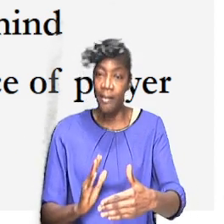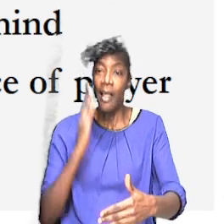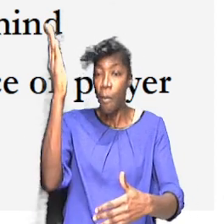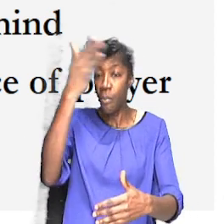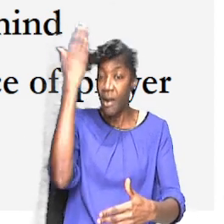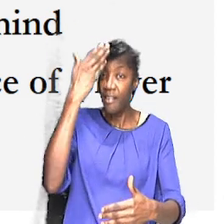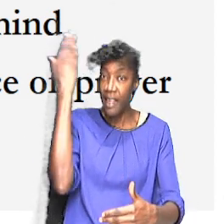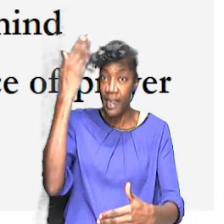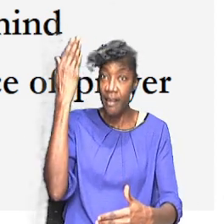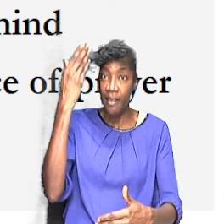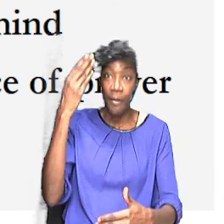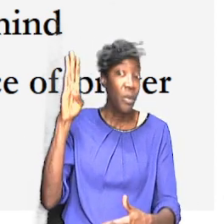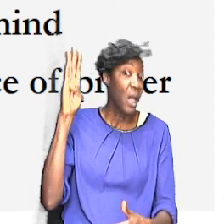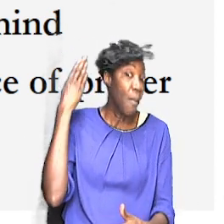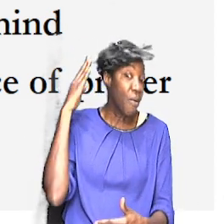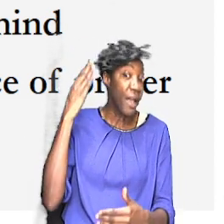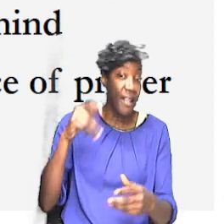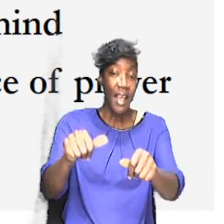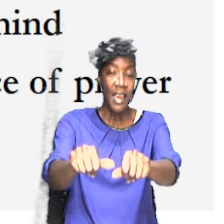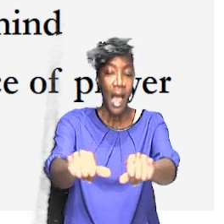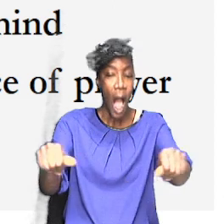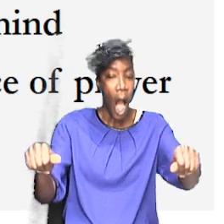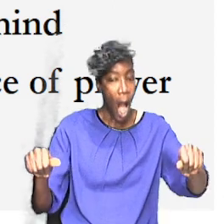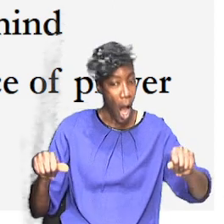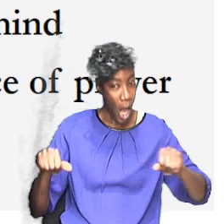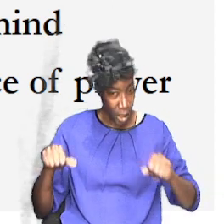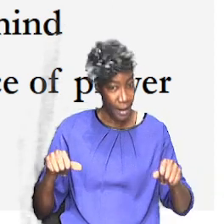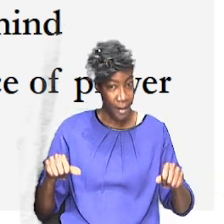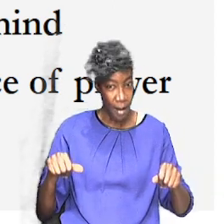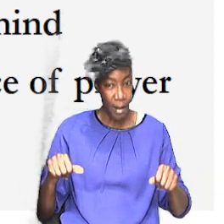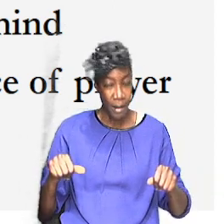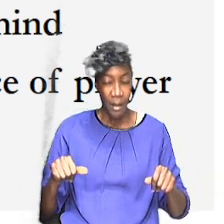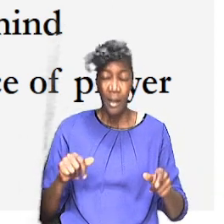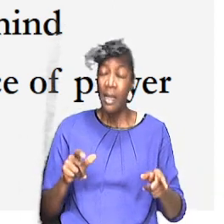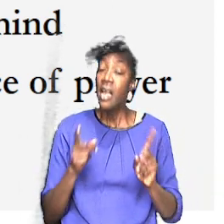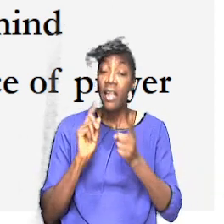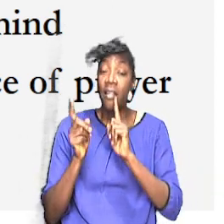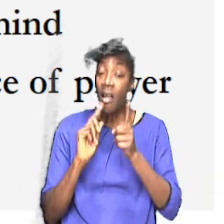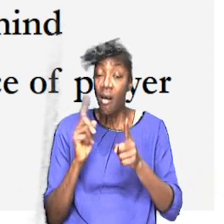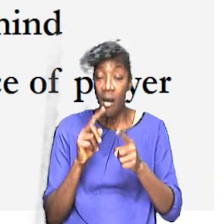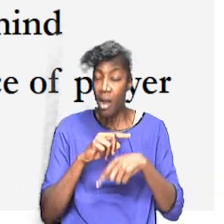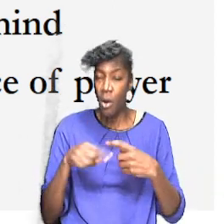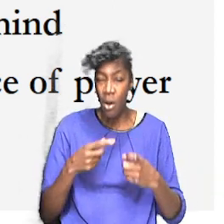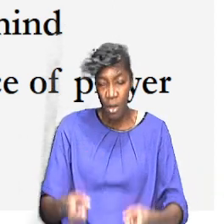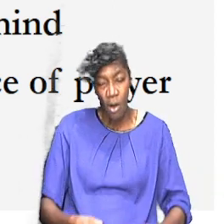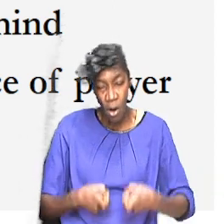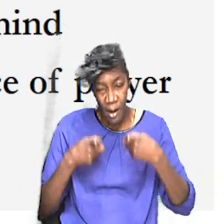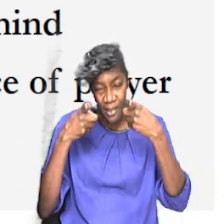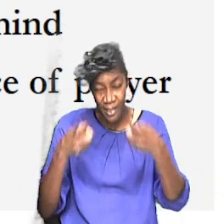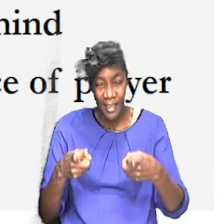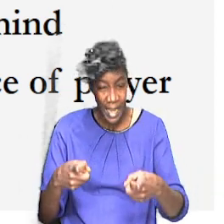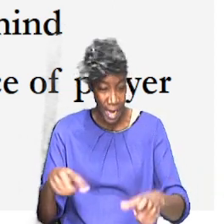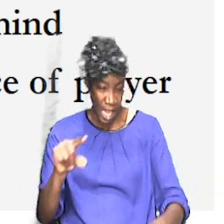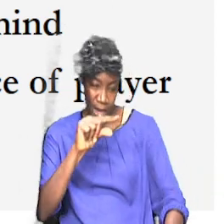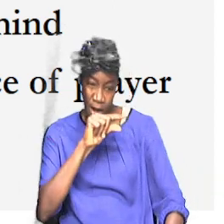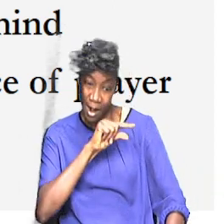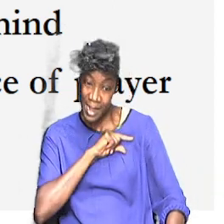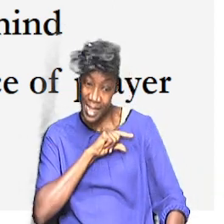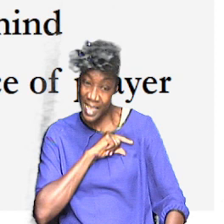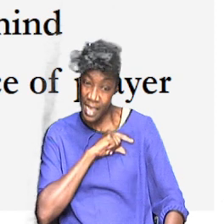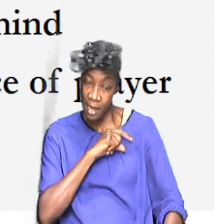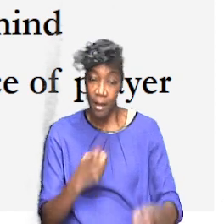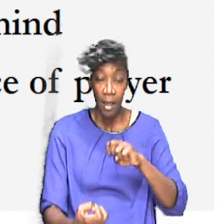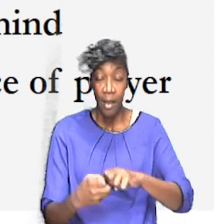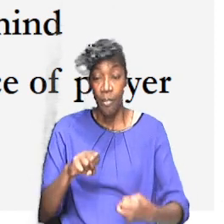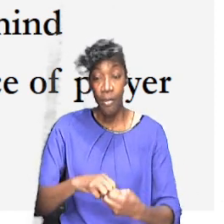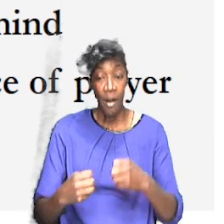for example, and we say at the brazen altar, it deals with our sin, amen, and it deals with our guilt issue. Praise God.